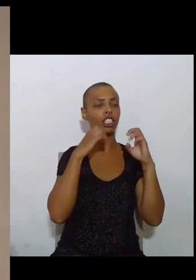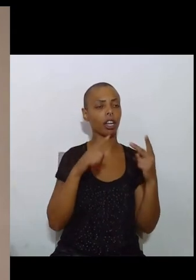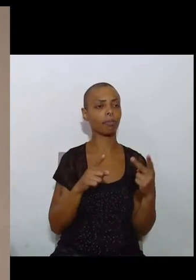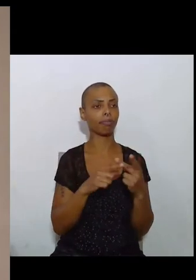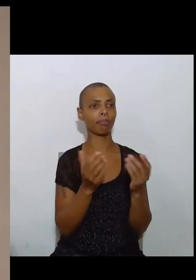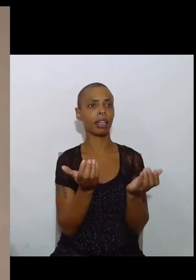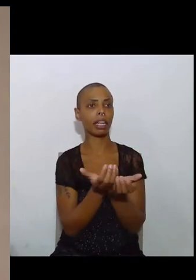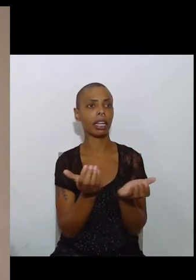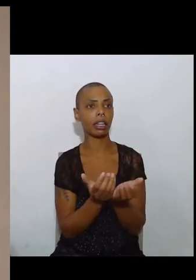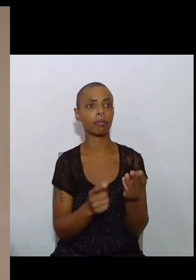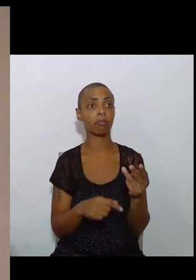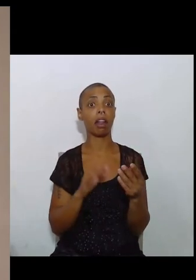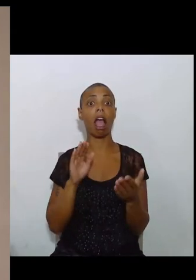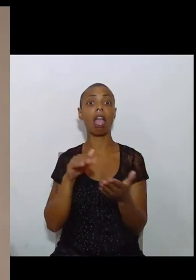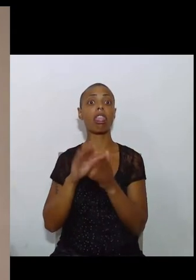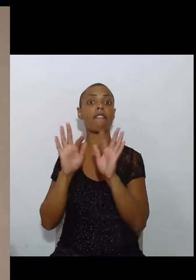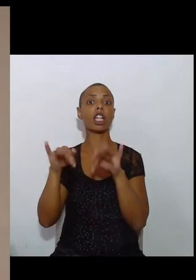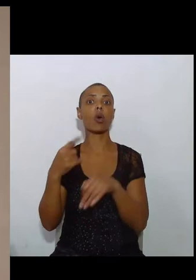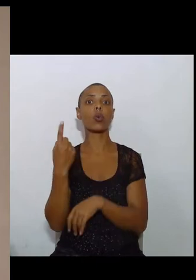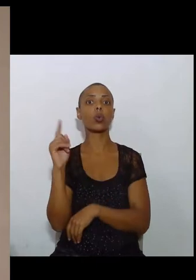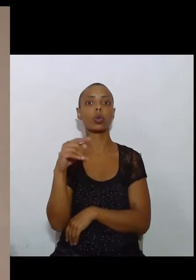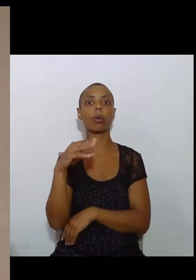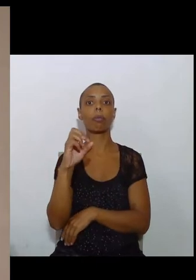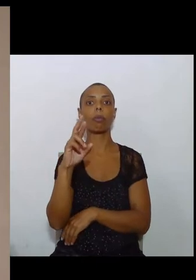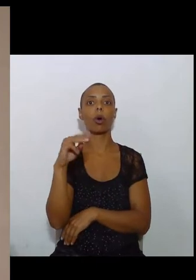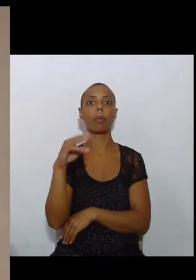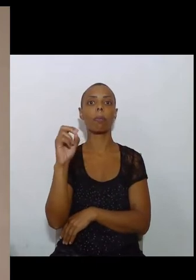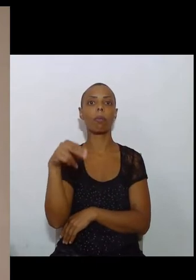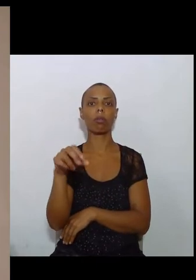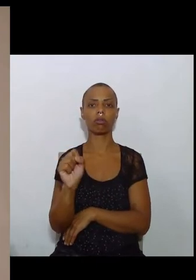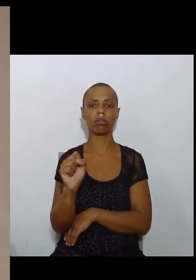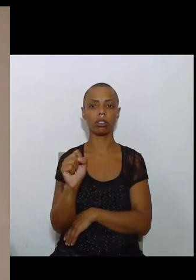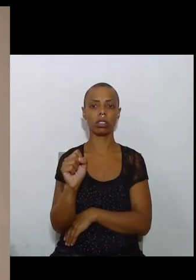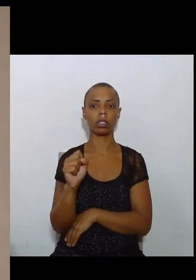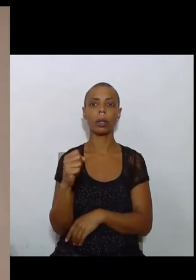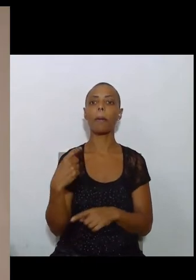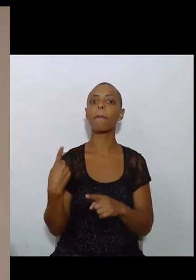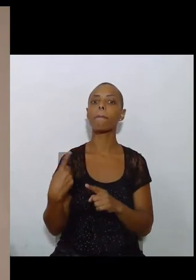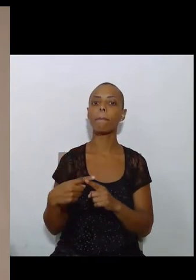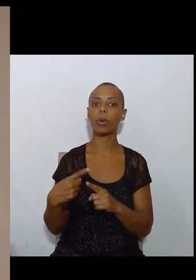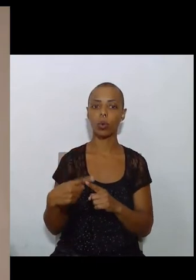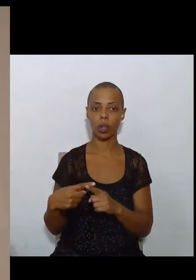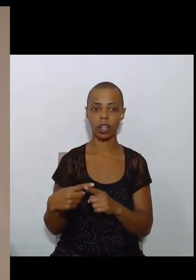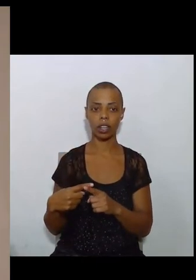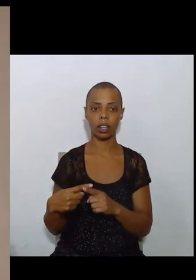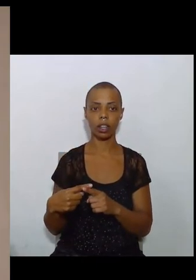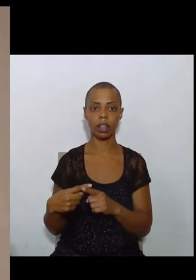was part of almost every religion including the Mormons